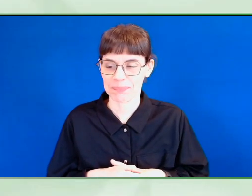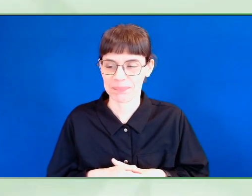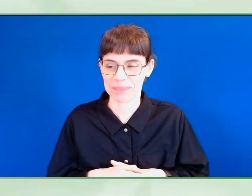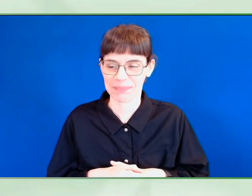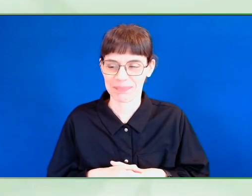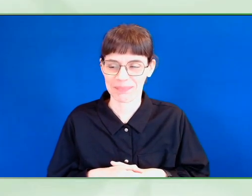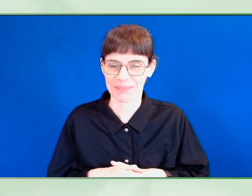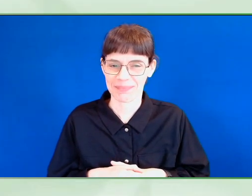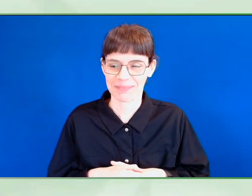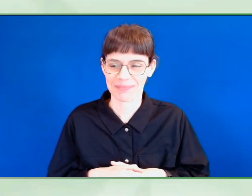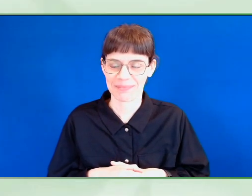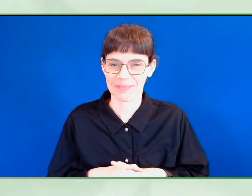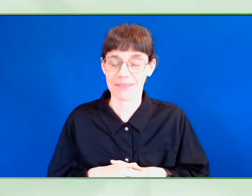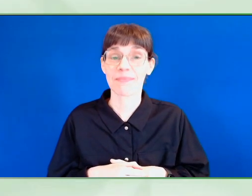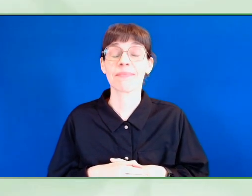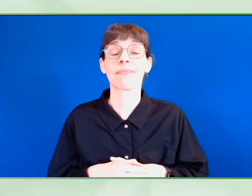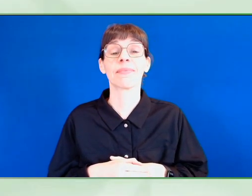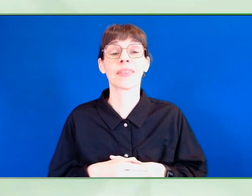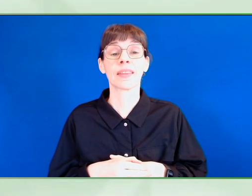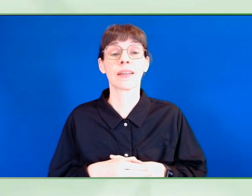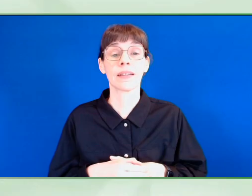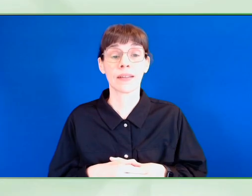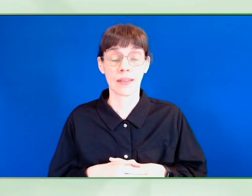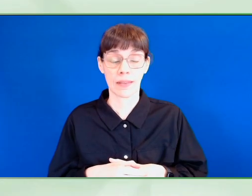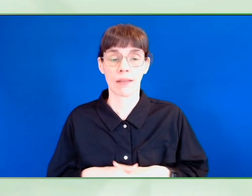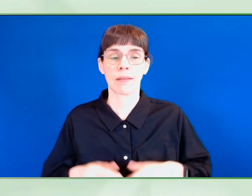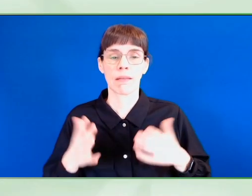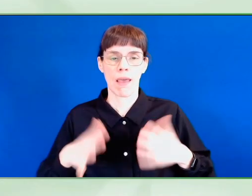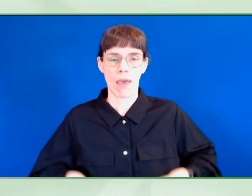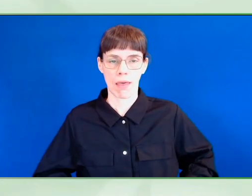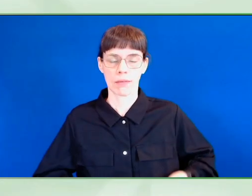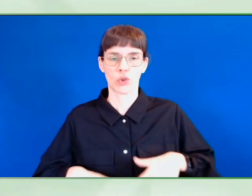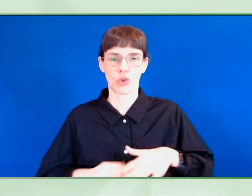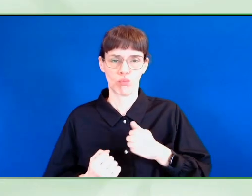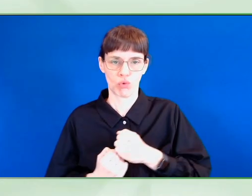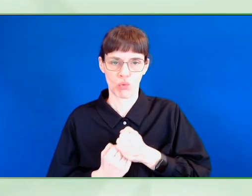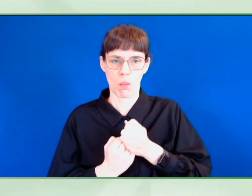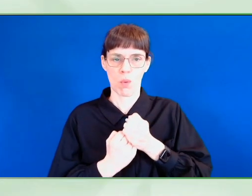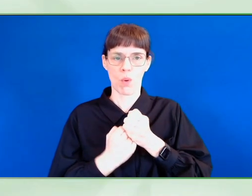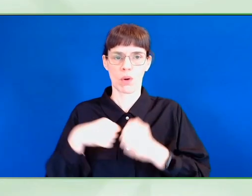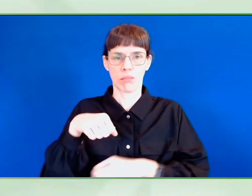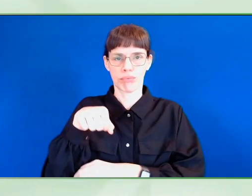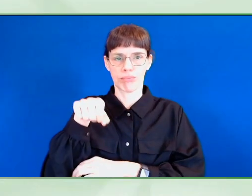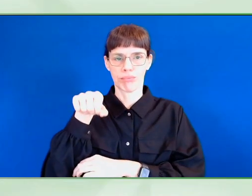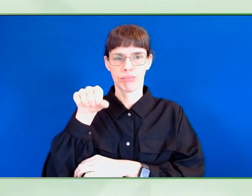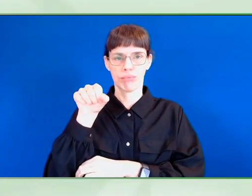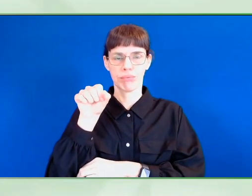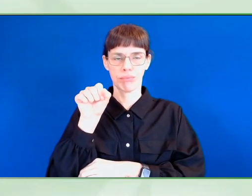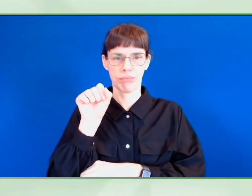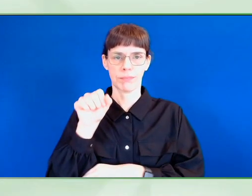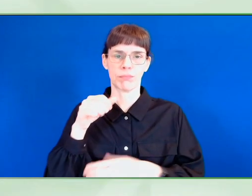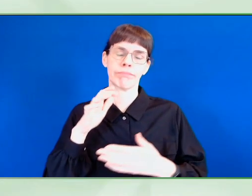Hands can come back onto the top of the legs to support you, coming all the way back up to your seated neutral position.